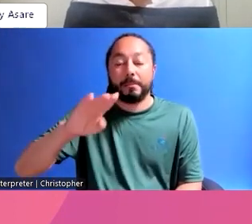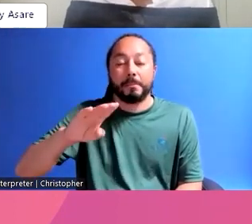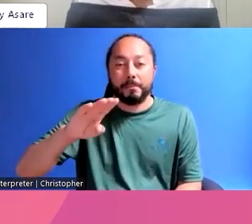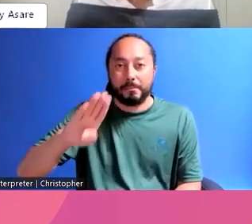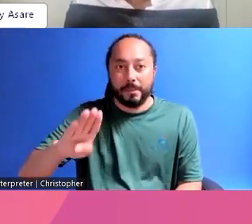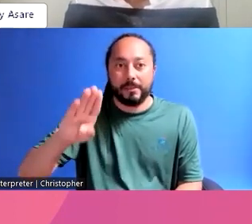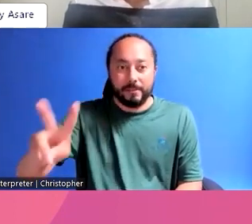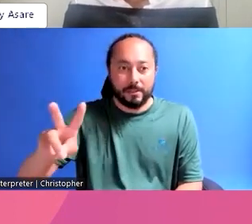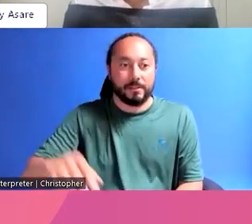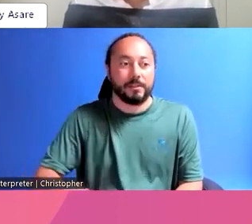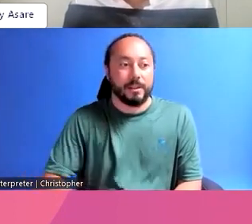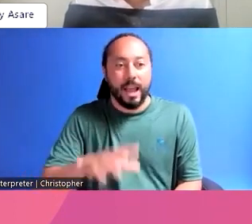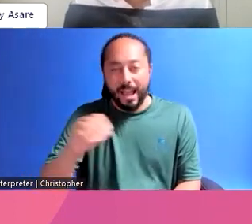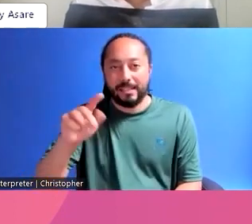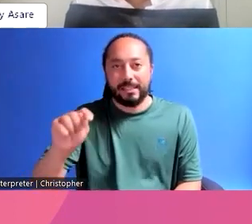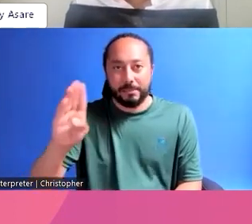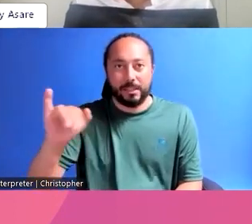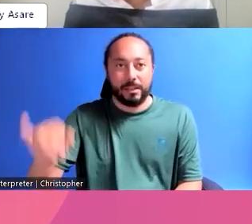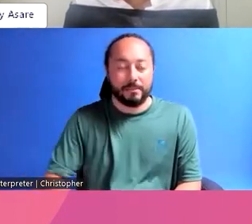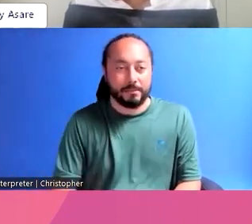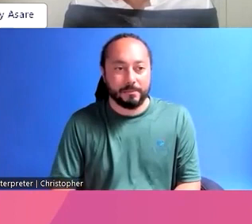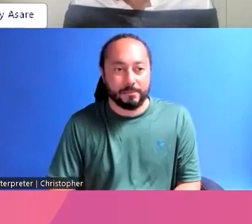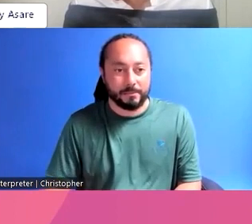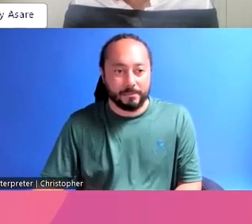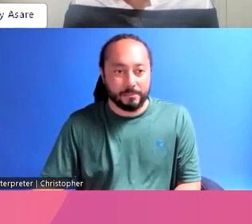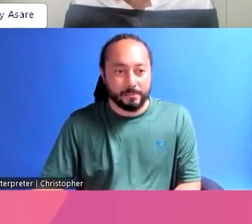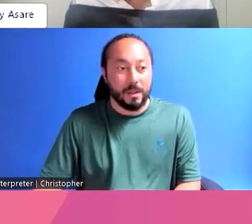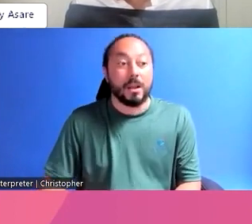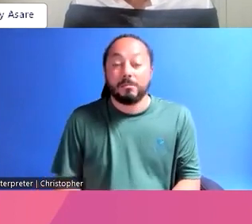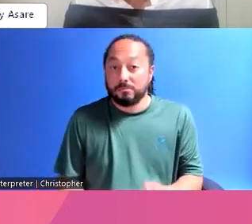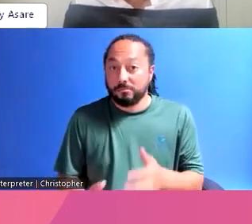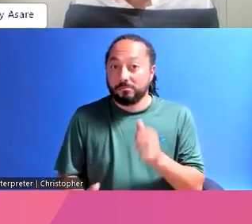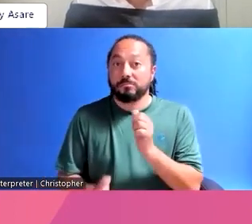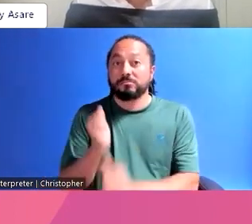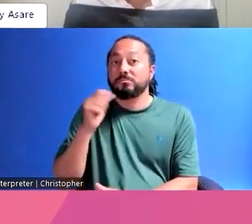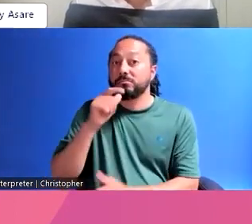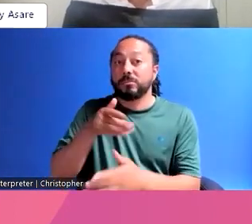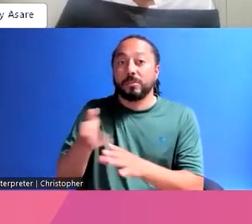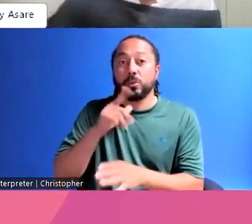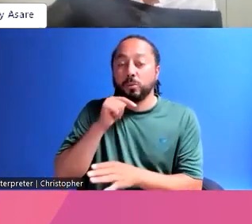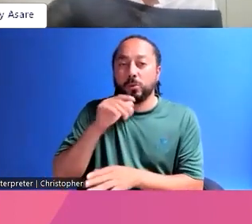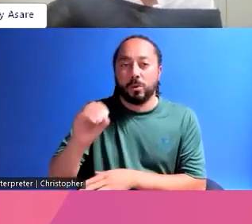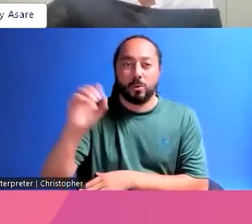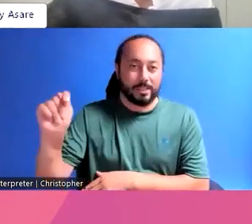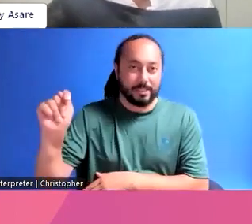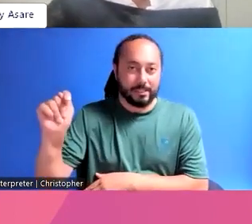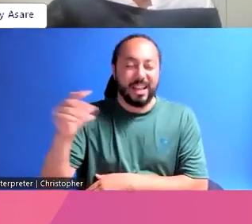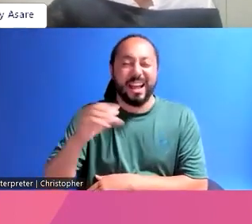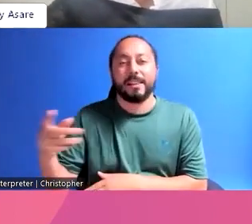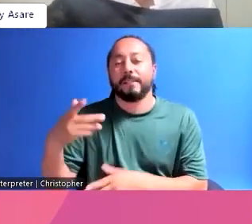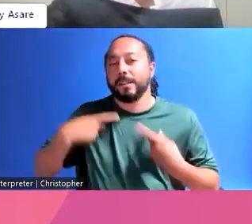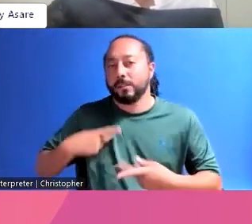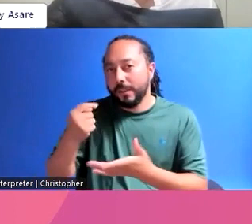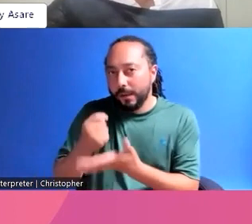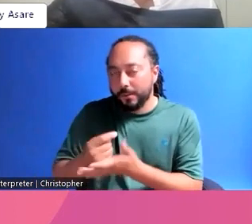more. And the rehab professionals were largely occupational therapists, and then followed by physiotherapists,